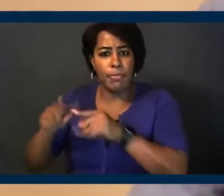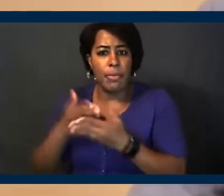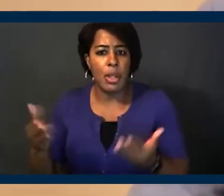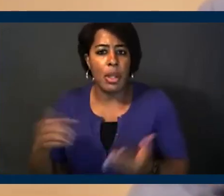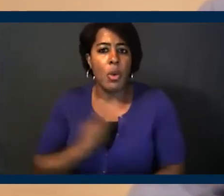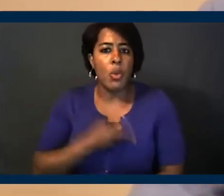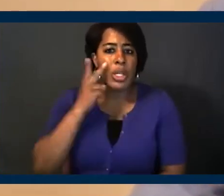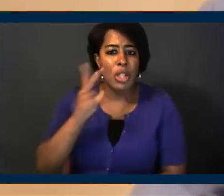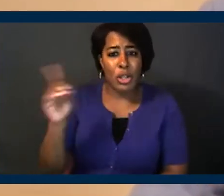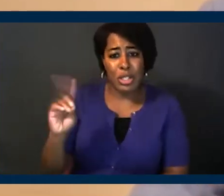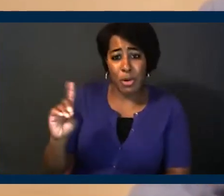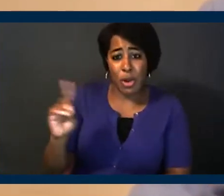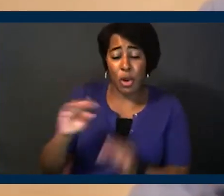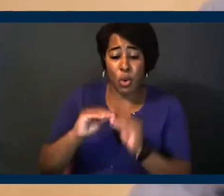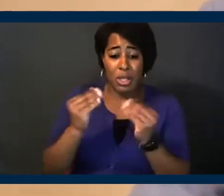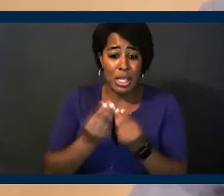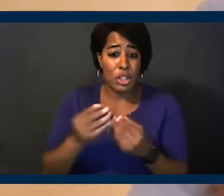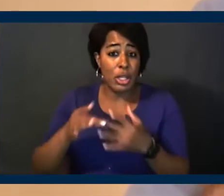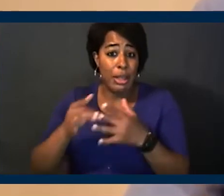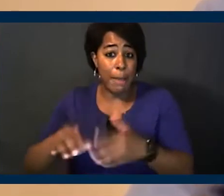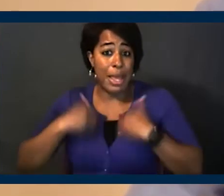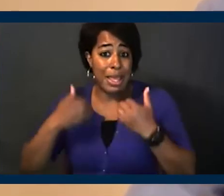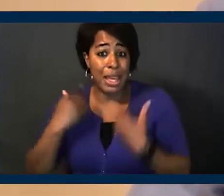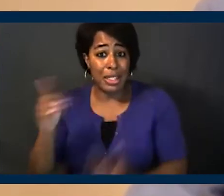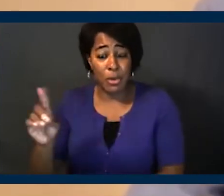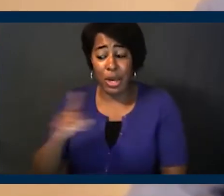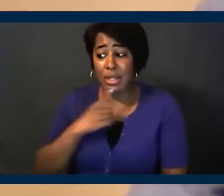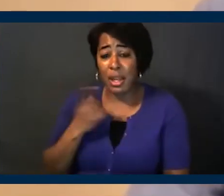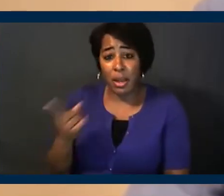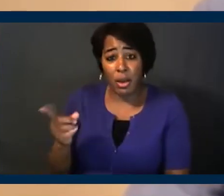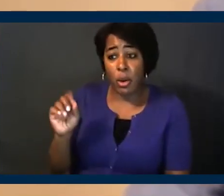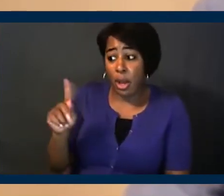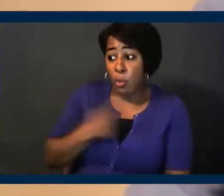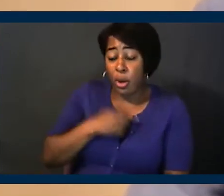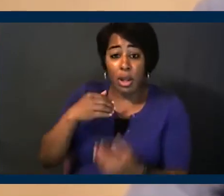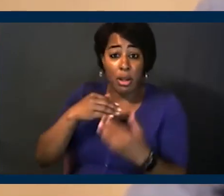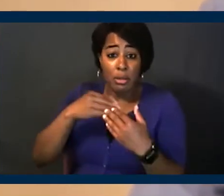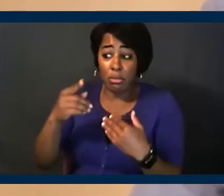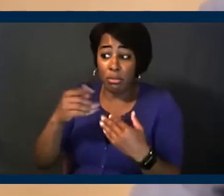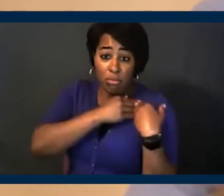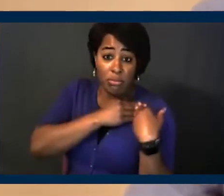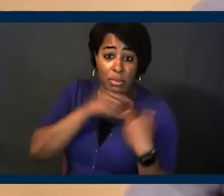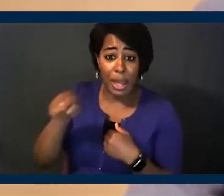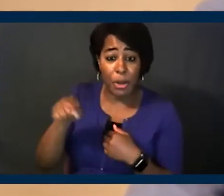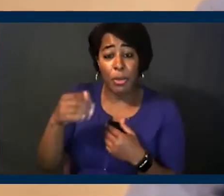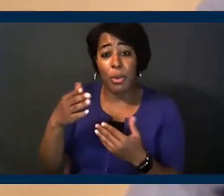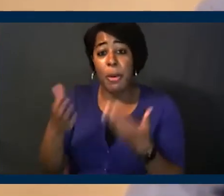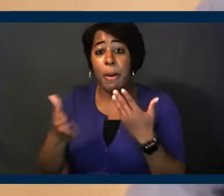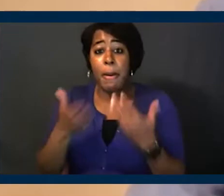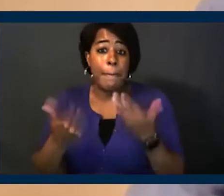organizations led by our young Democrats saying, we're going to hold you accountable for where your money comes from, whether or not it was law enforcement or somewhere